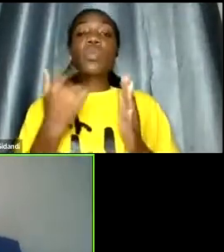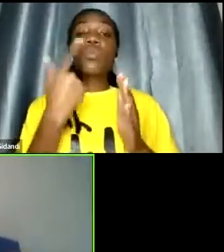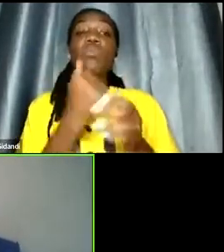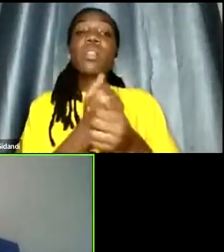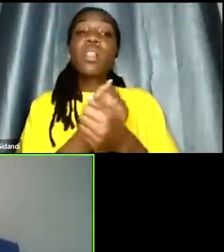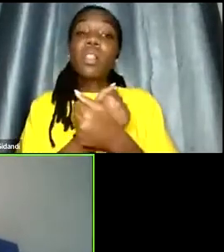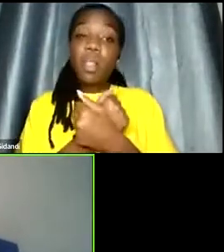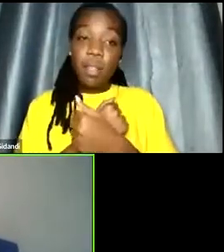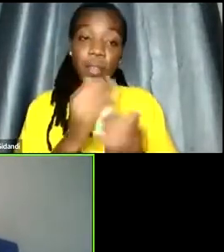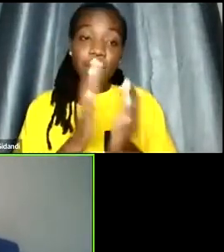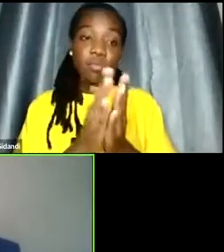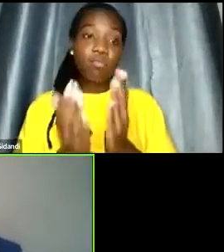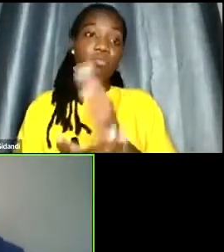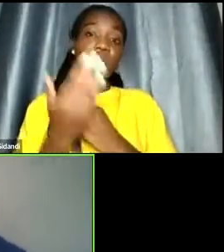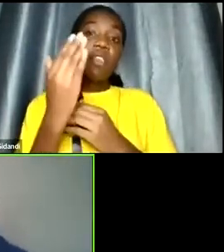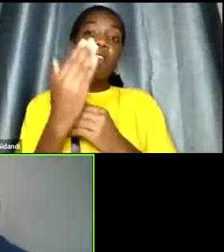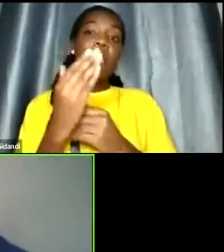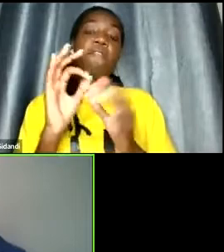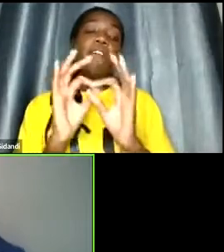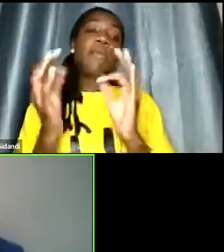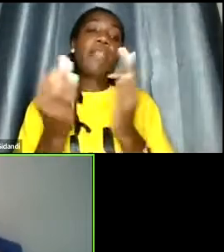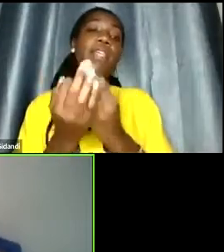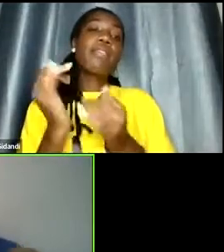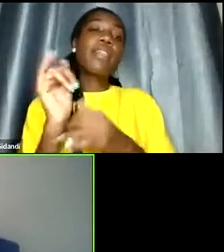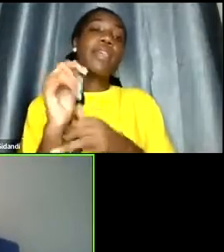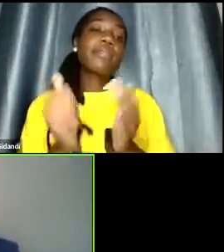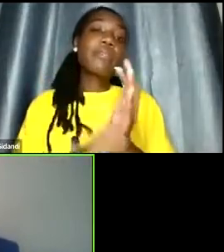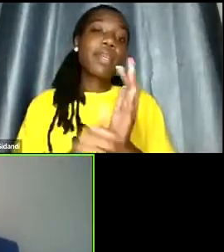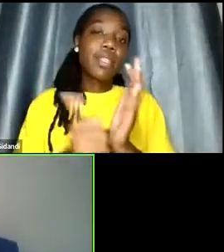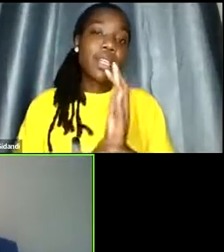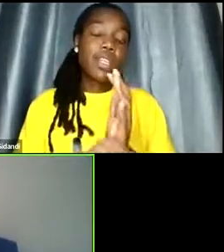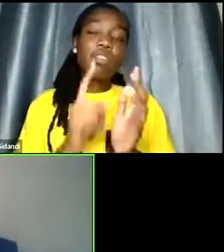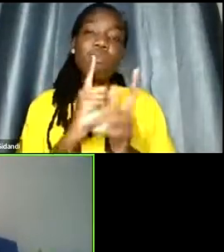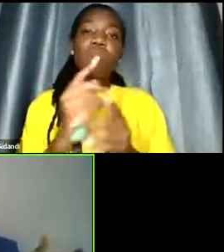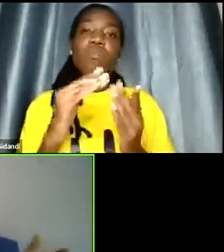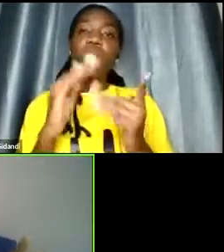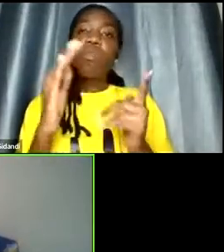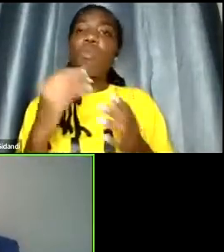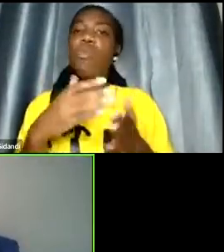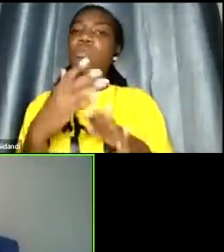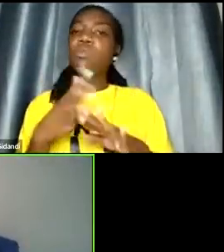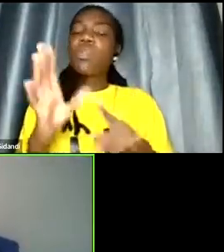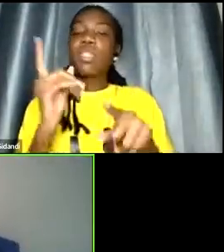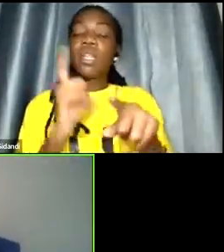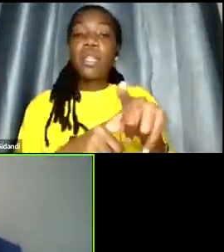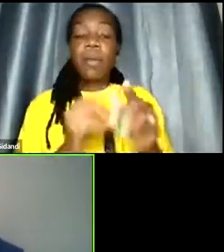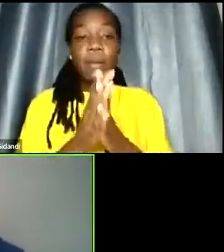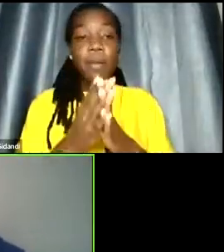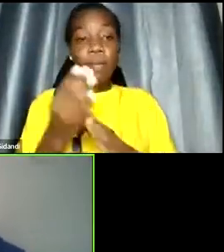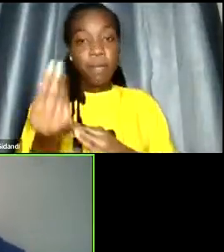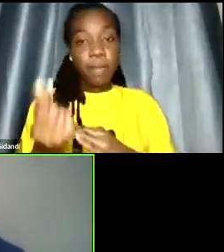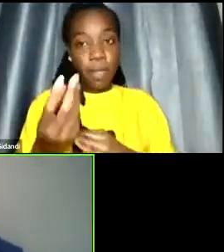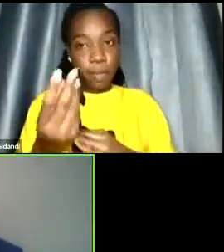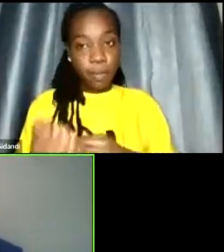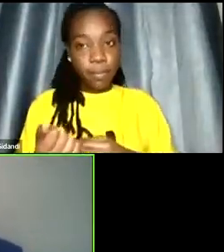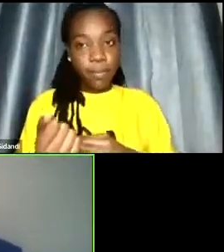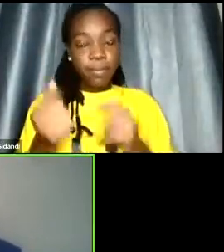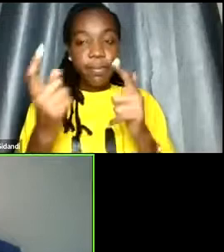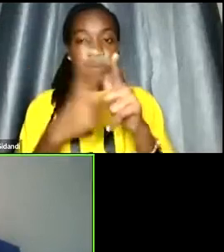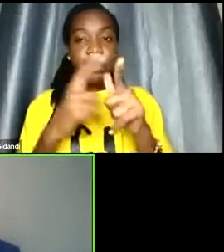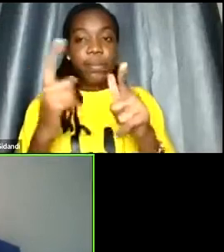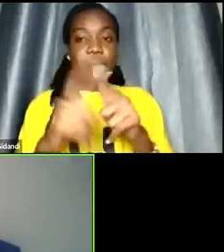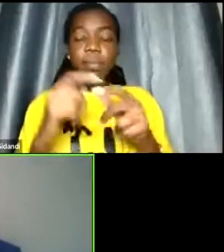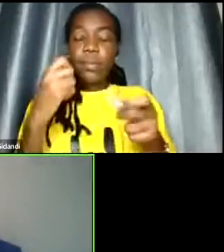or raising a family for that matter. So ultimately, they waste a lot of time and money chasing pursuits that would ultimately lead them to